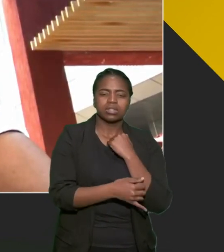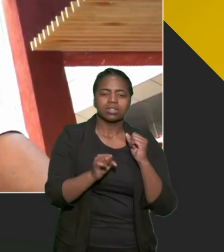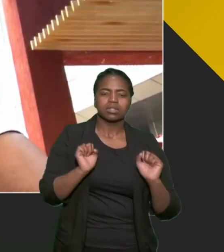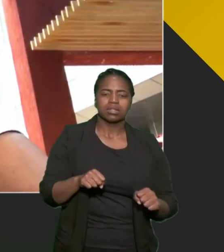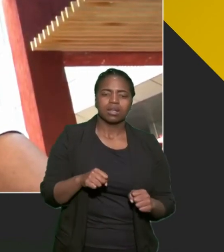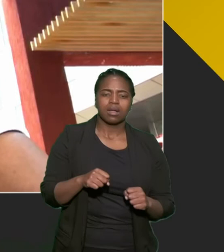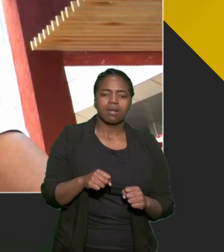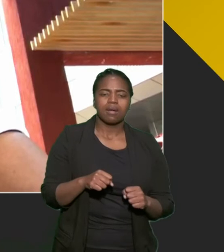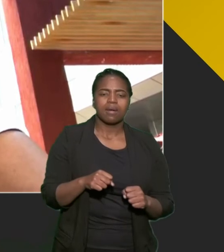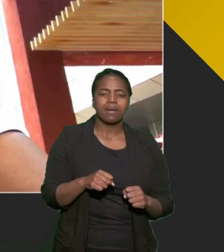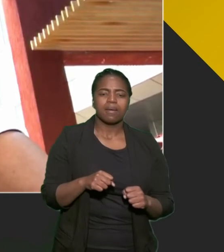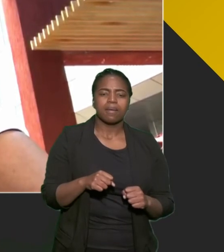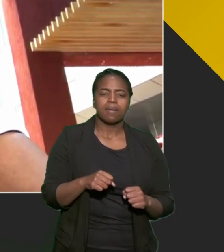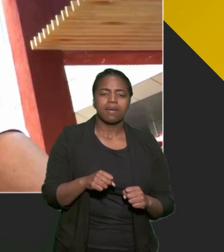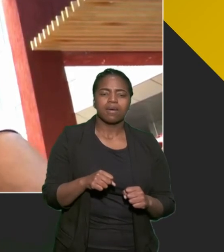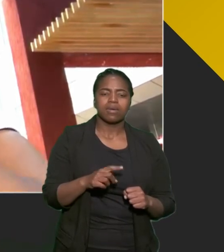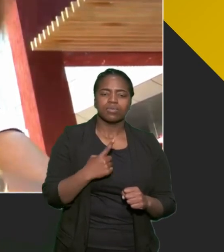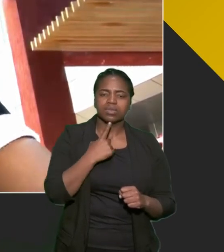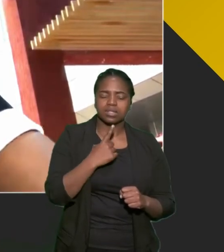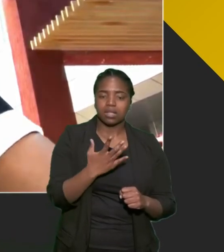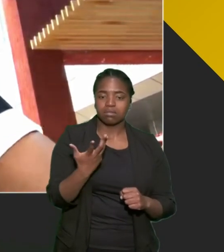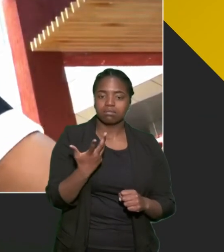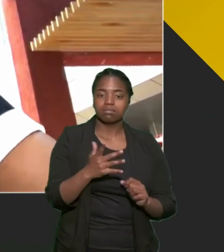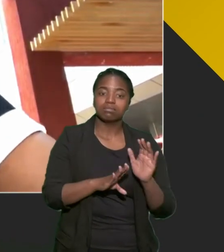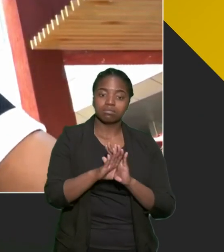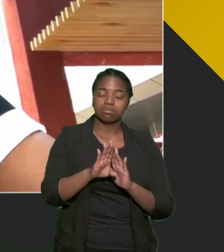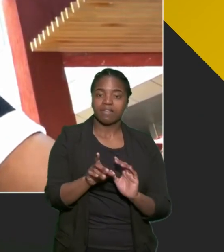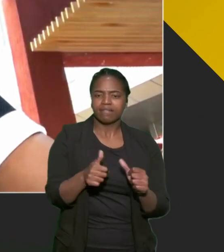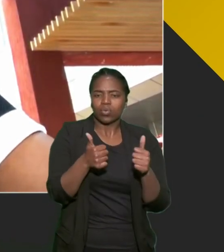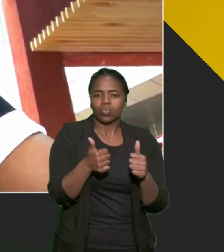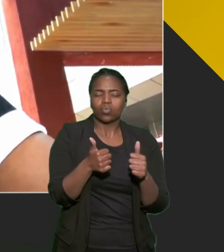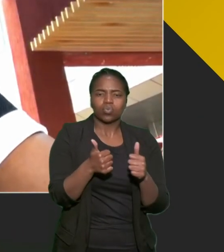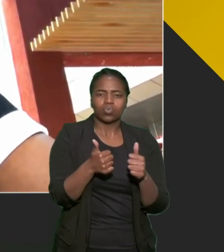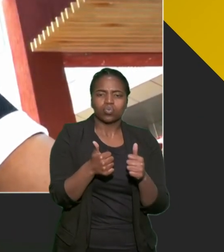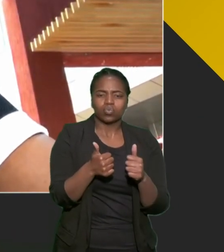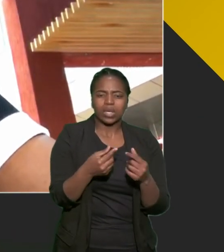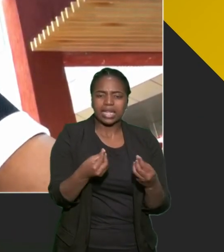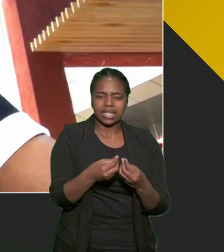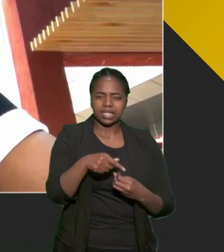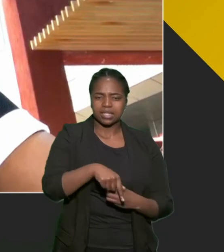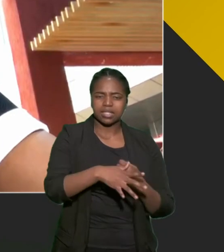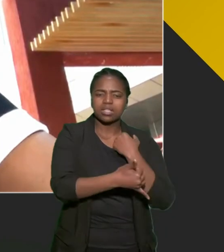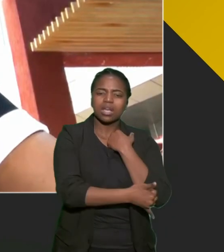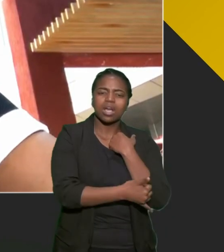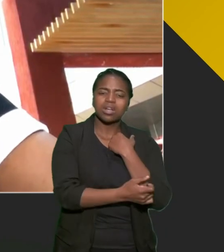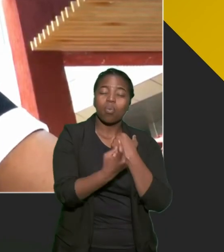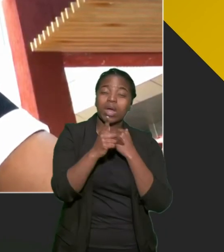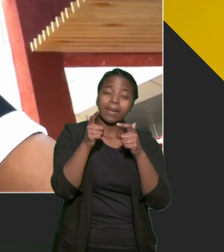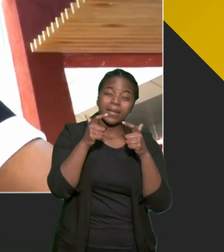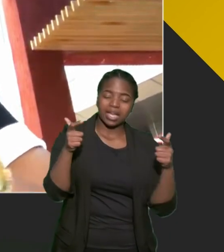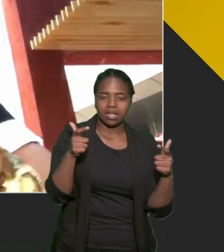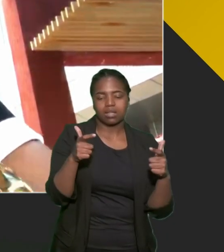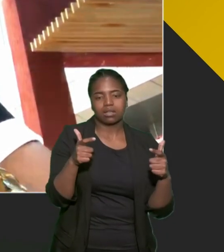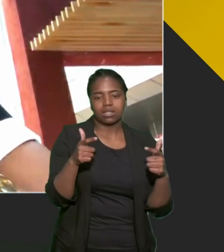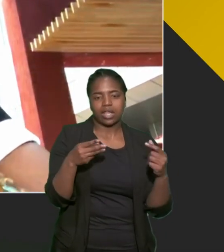wouldn't say that we have resources. We actually have very few resources here in the country. Mm. And one of the major resources